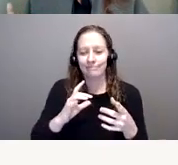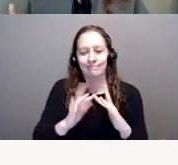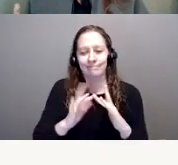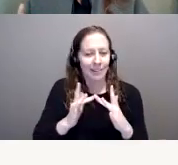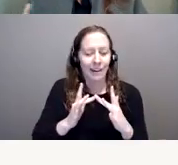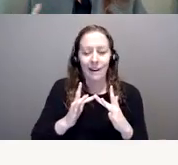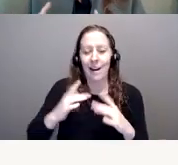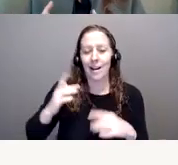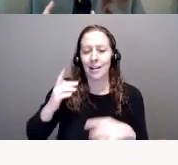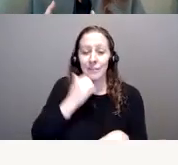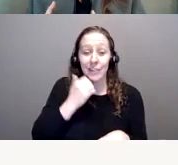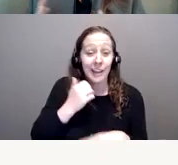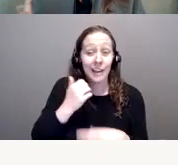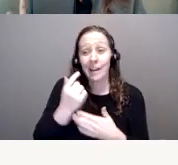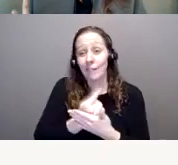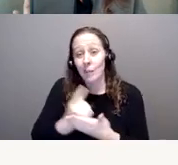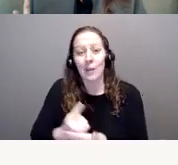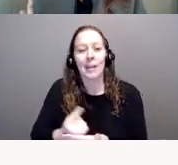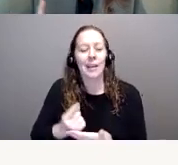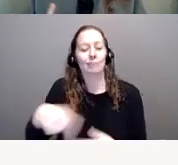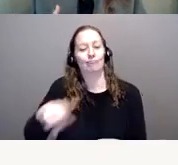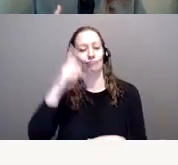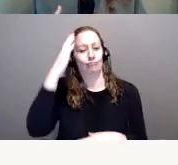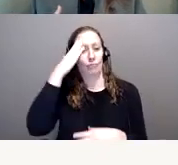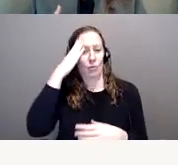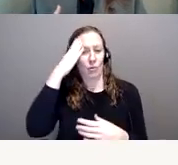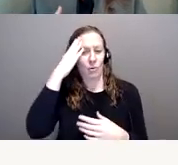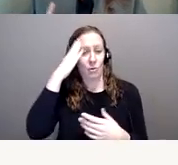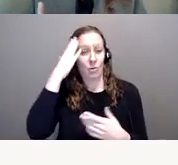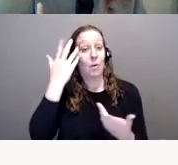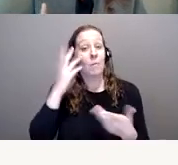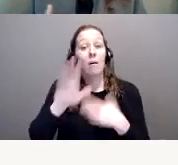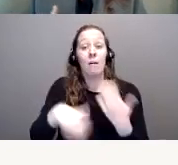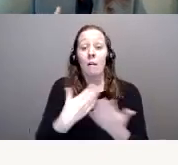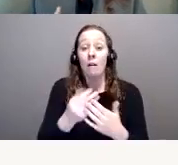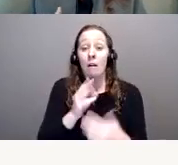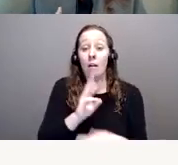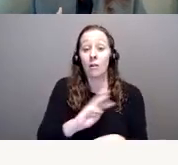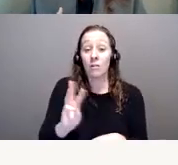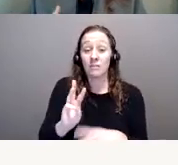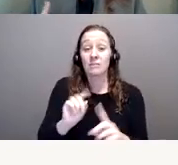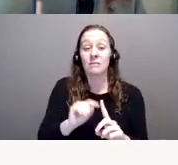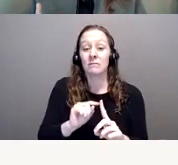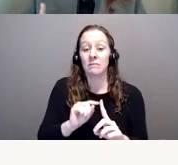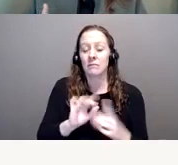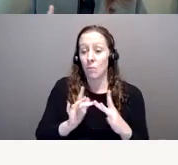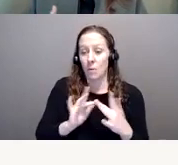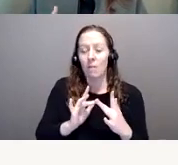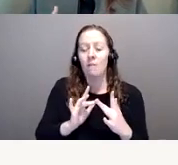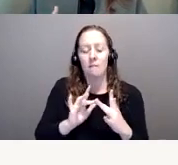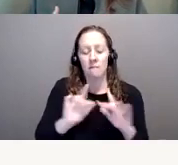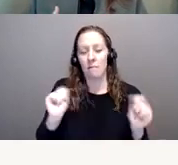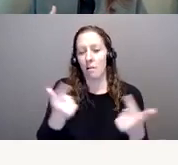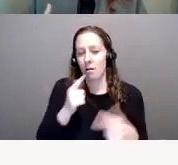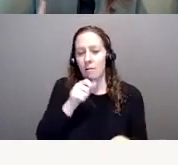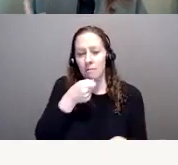all basic stuff. But just as a reminder, on all of our webinars, attendees will be muted.